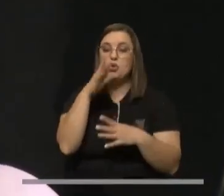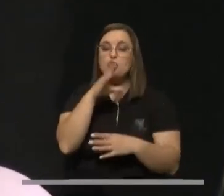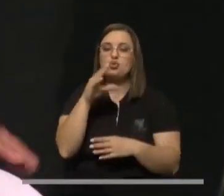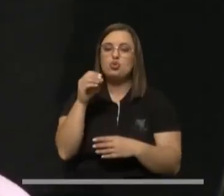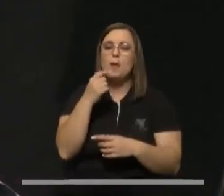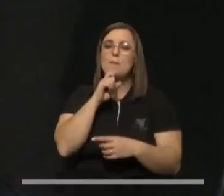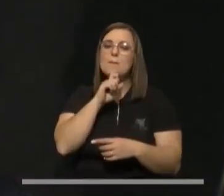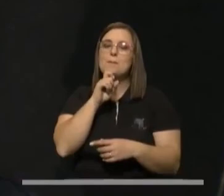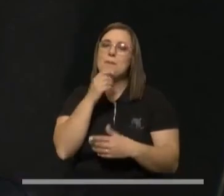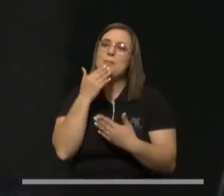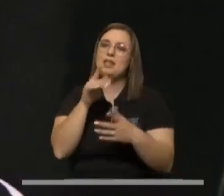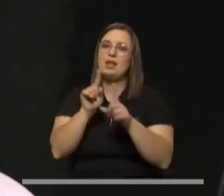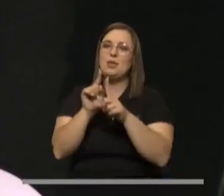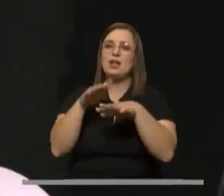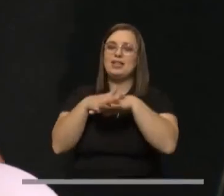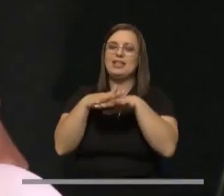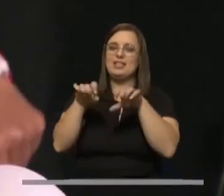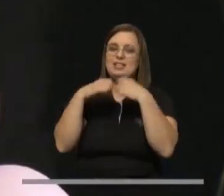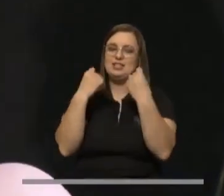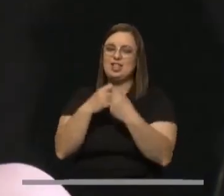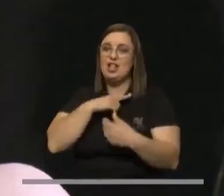you believe.